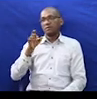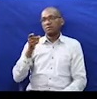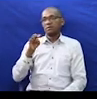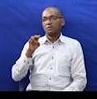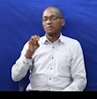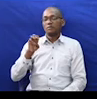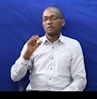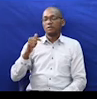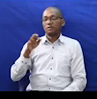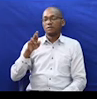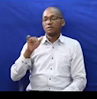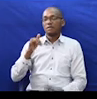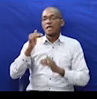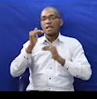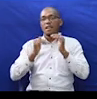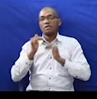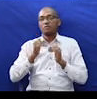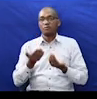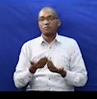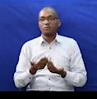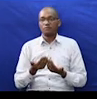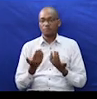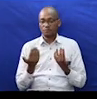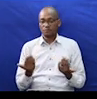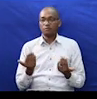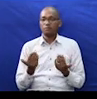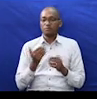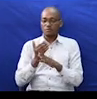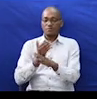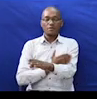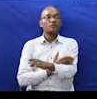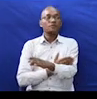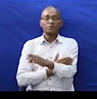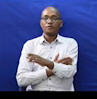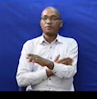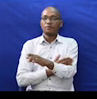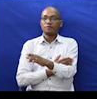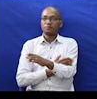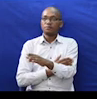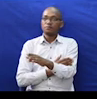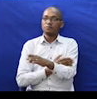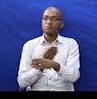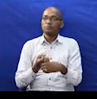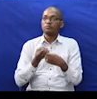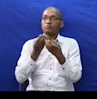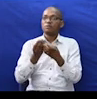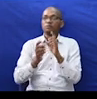Okay? So now, before call it the day, let me give one